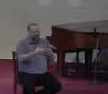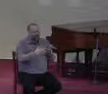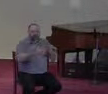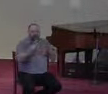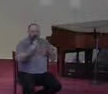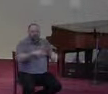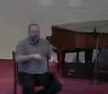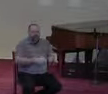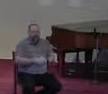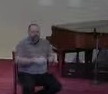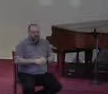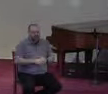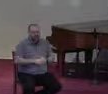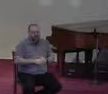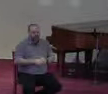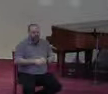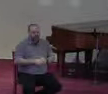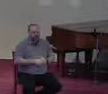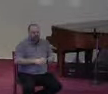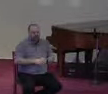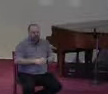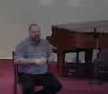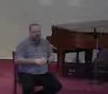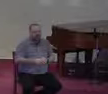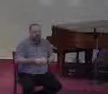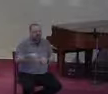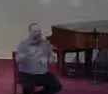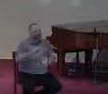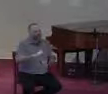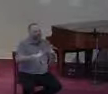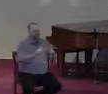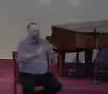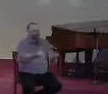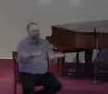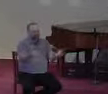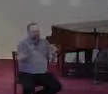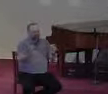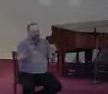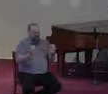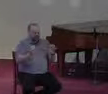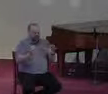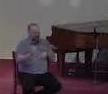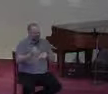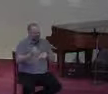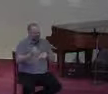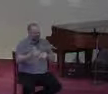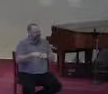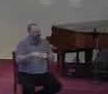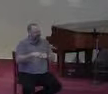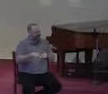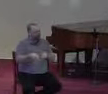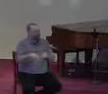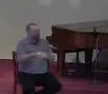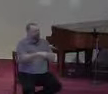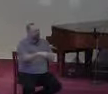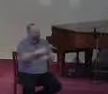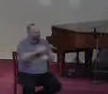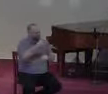responds by looking at those seated in the circle around him, and he said, here are my mother and